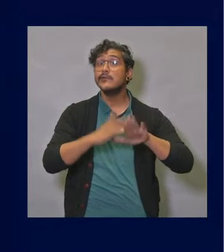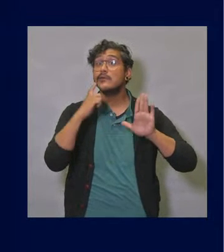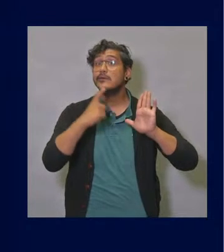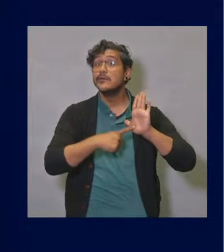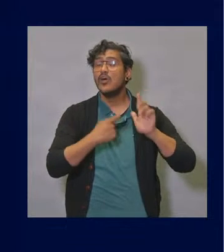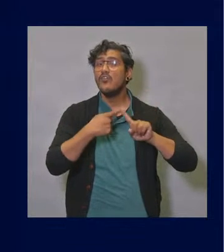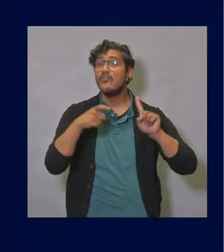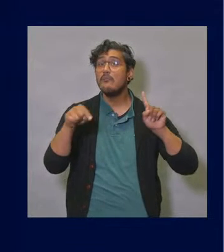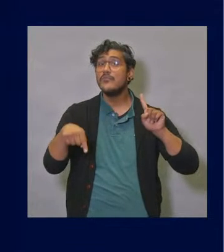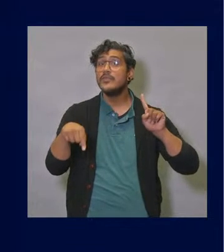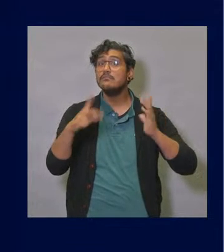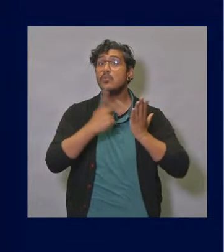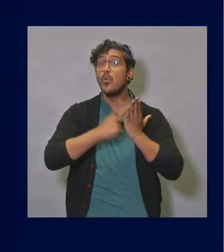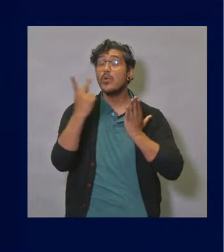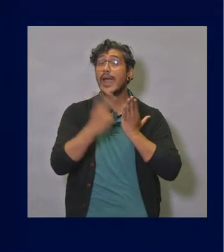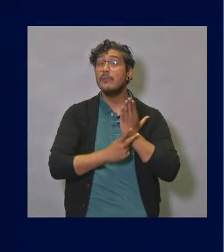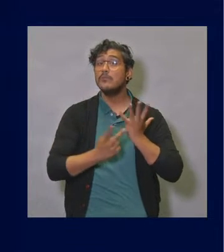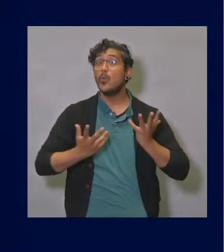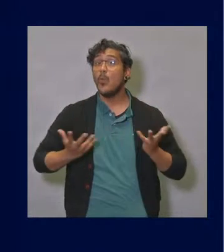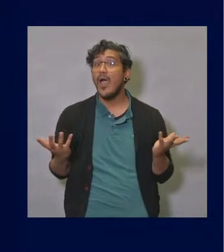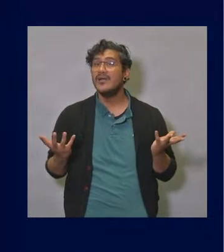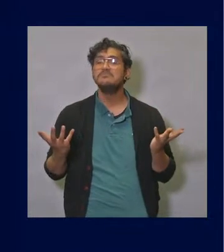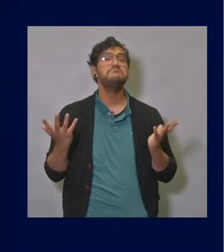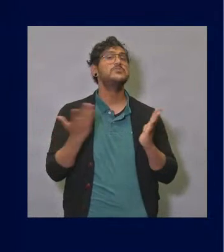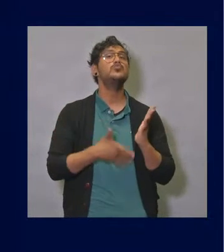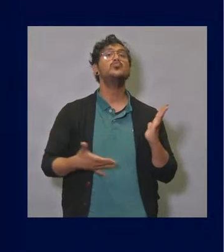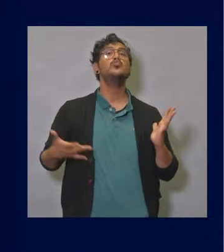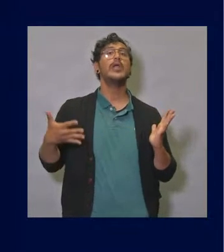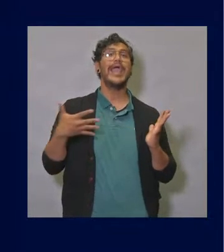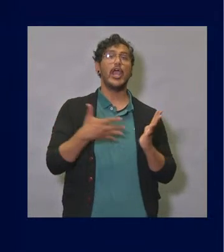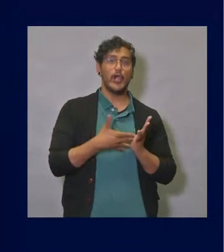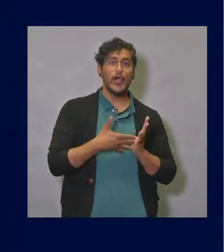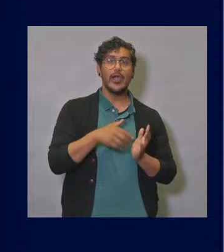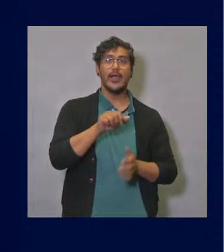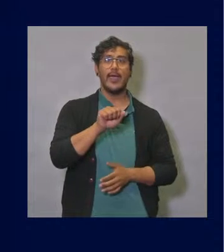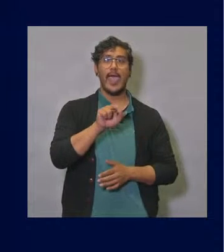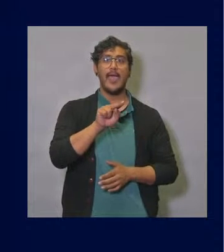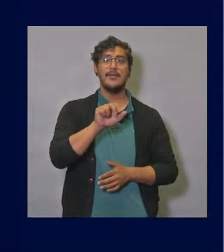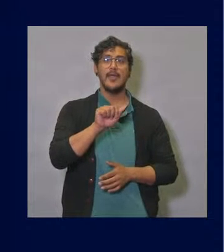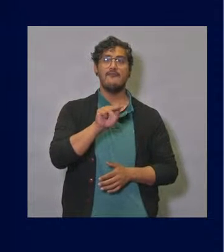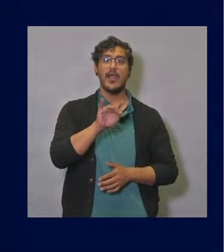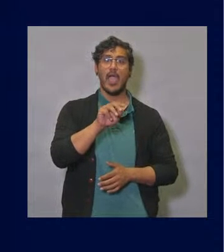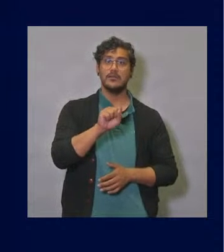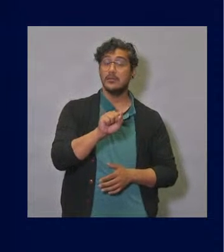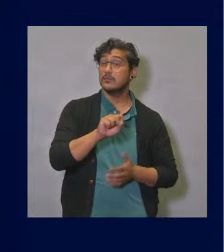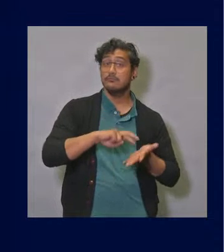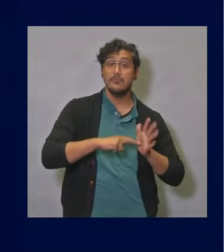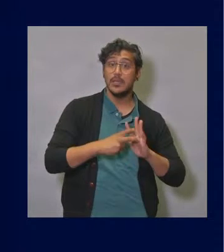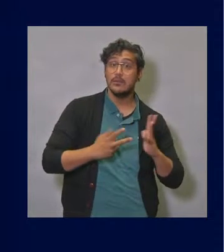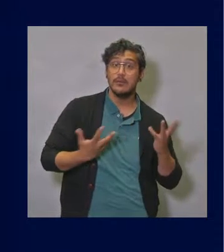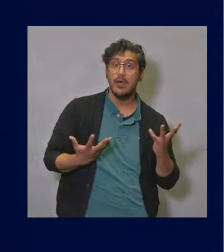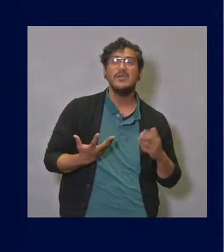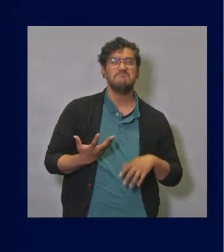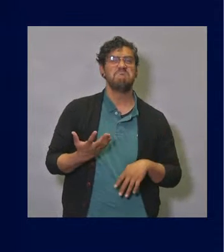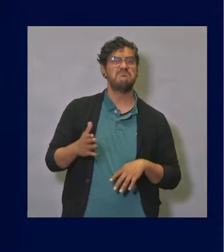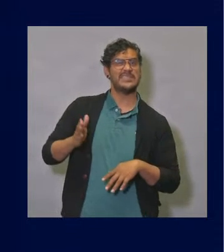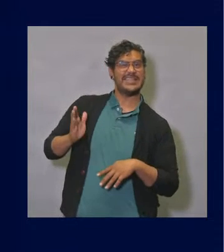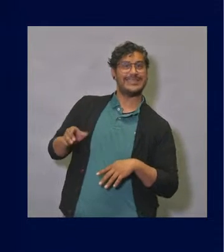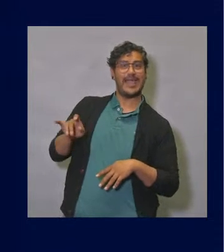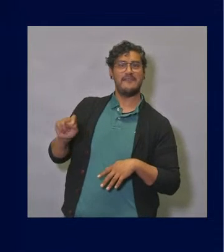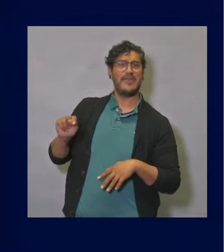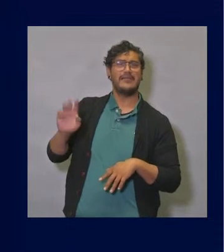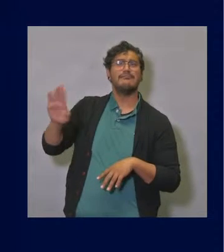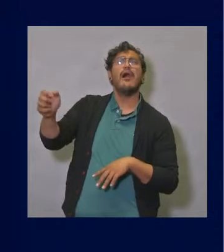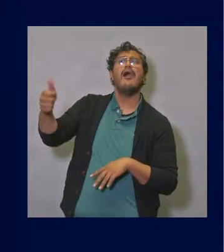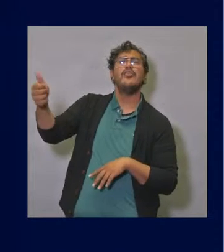this massive program were rare cases of anaphylaxis, which is an uncommon side effect of many other